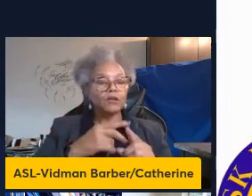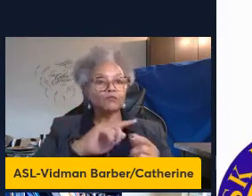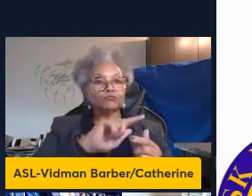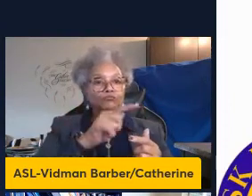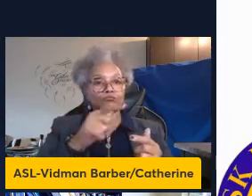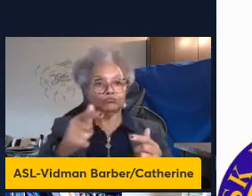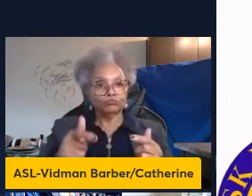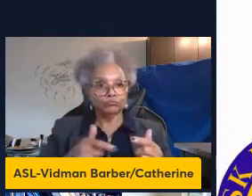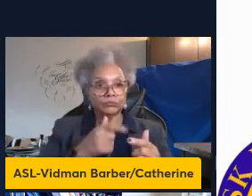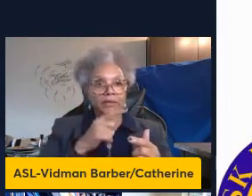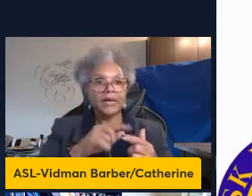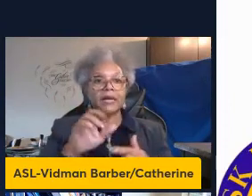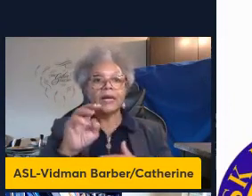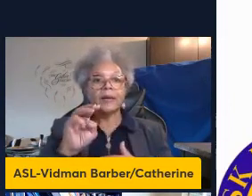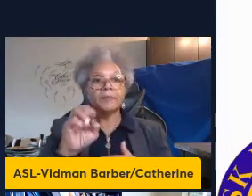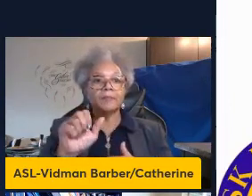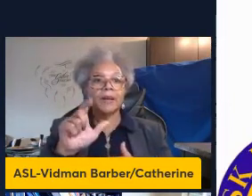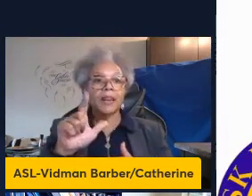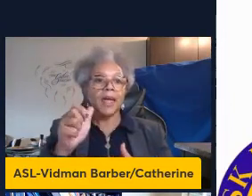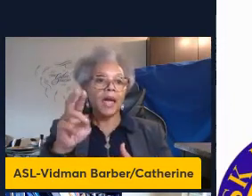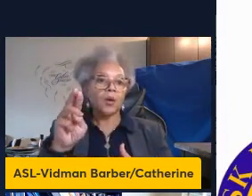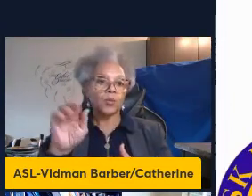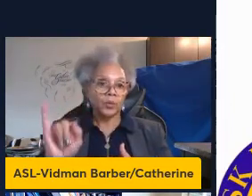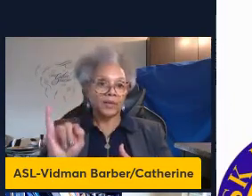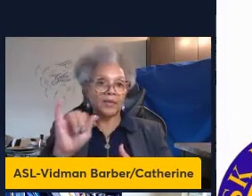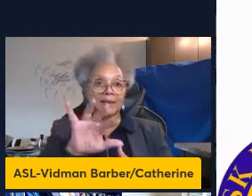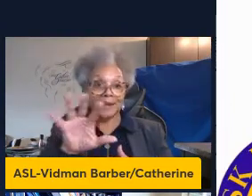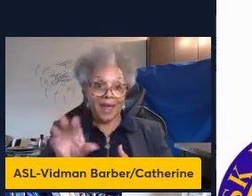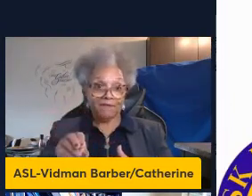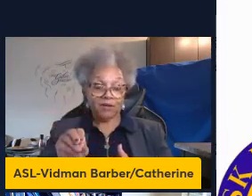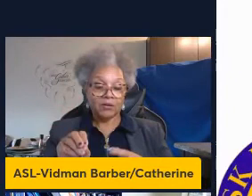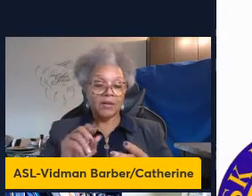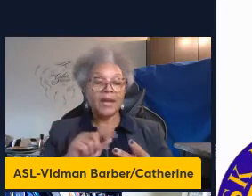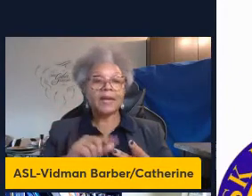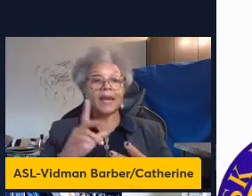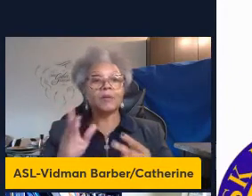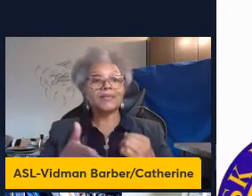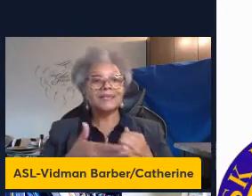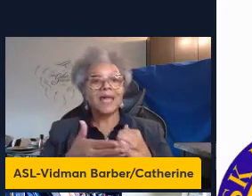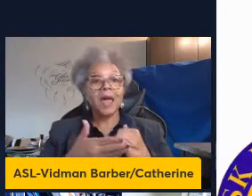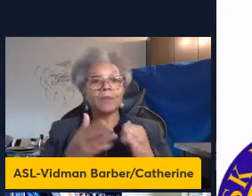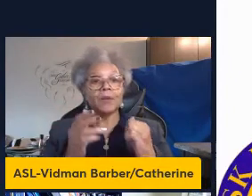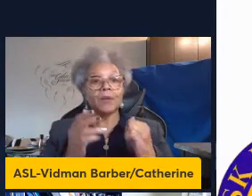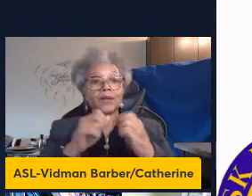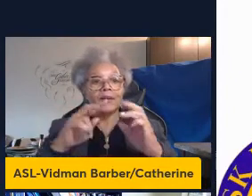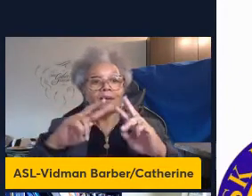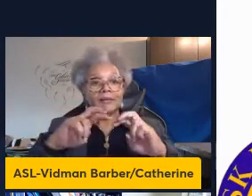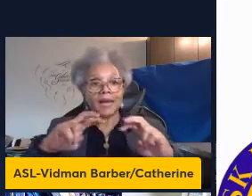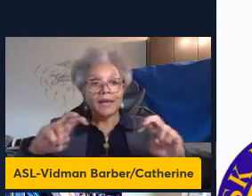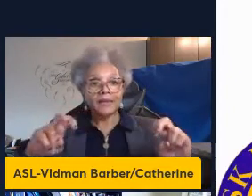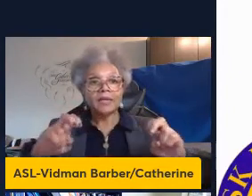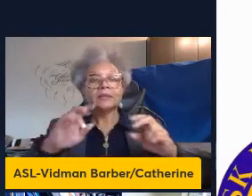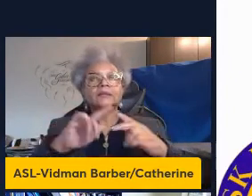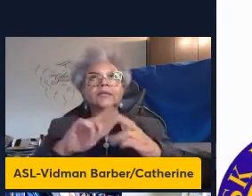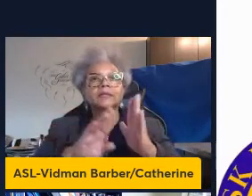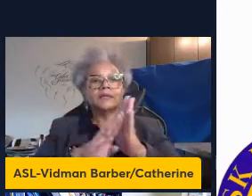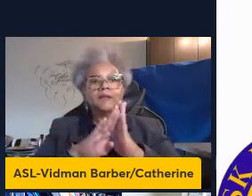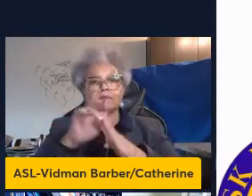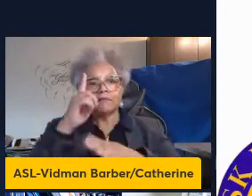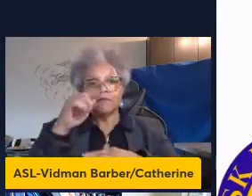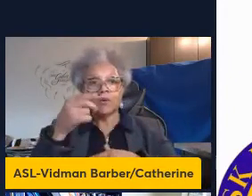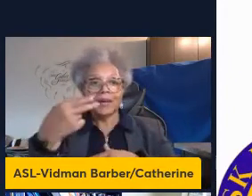in Malawi, which is in Africa, and I was helping with diagnostic development for